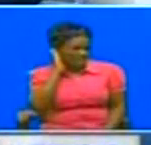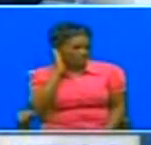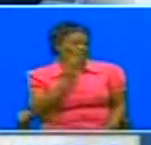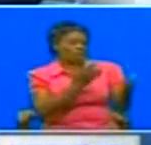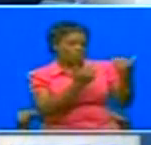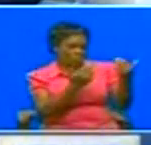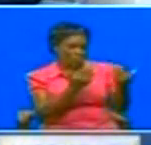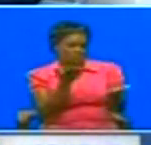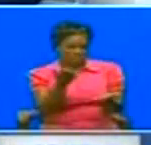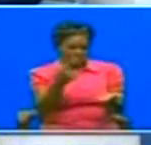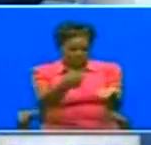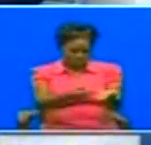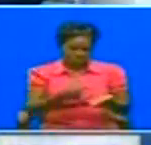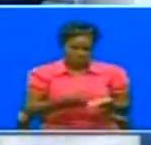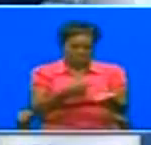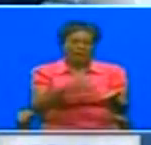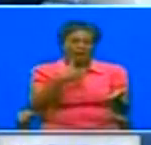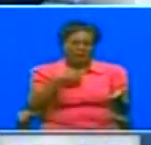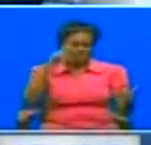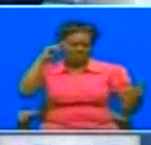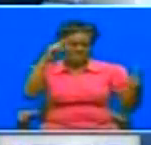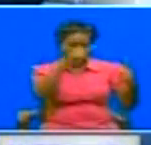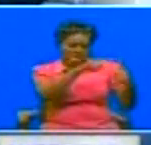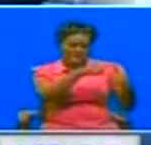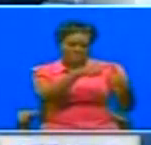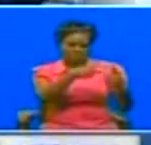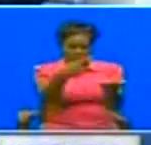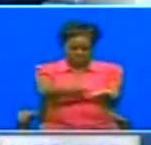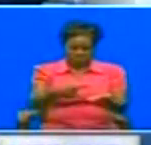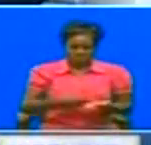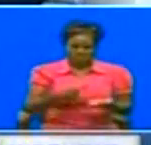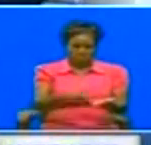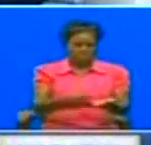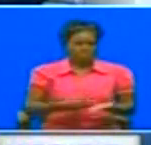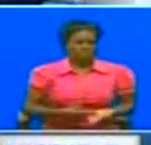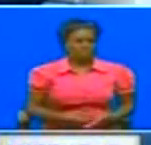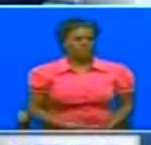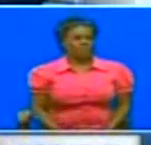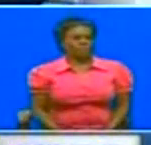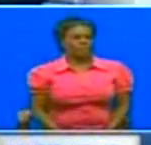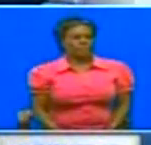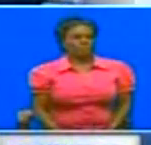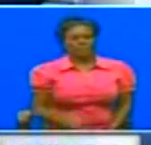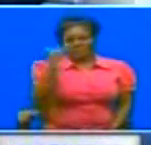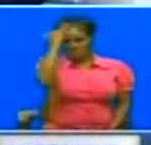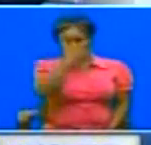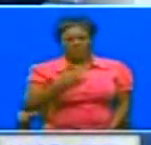hope, to this discussion, and has a point to deliver with respect to what we've been saying. Yvonne.